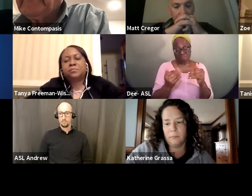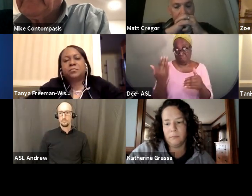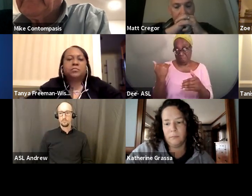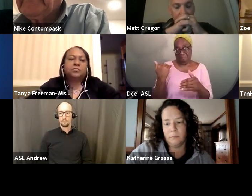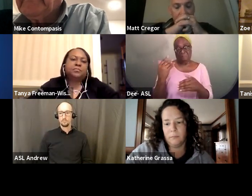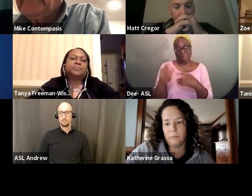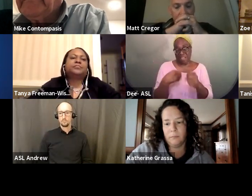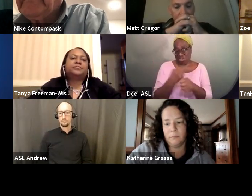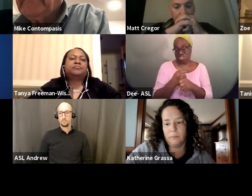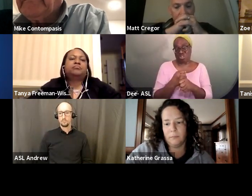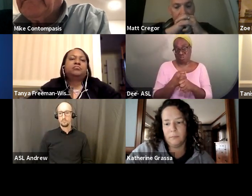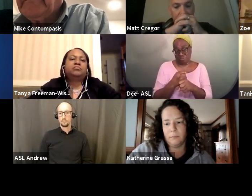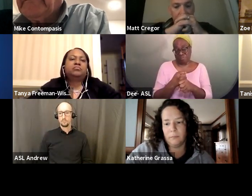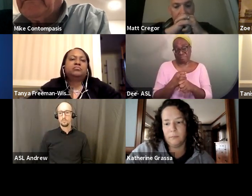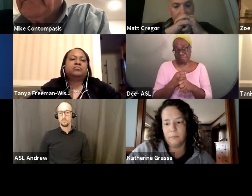working group